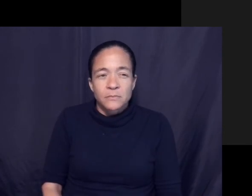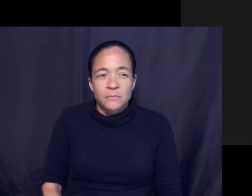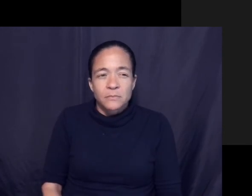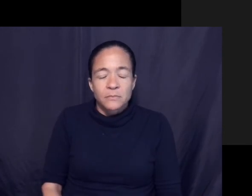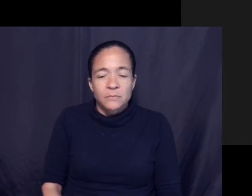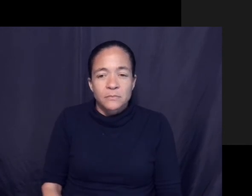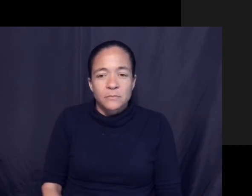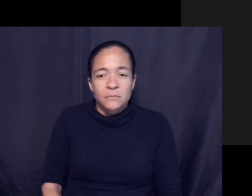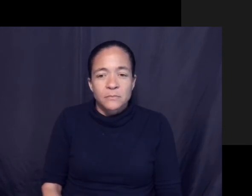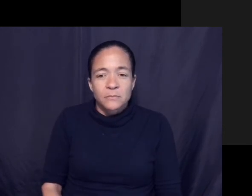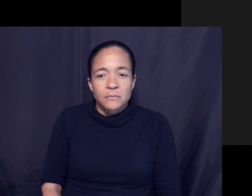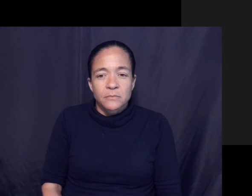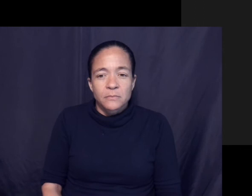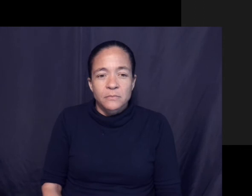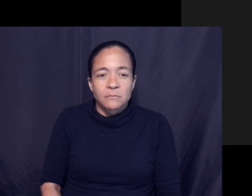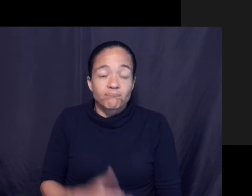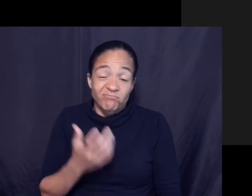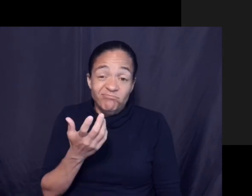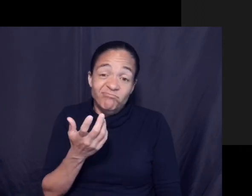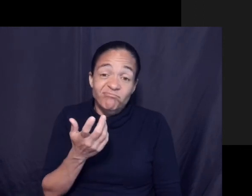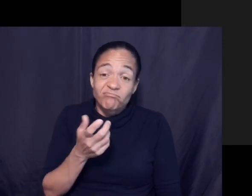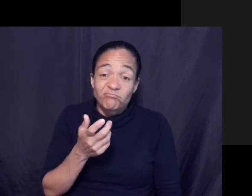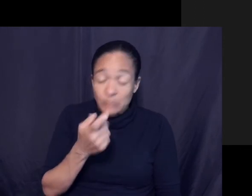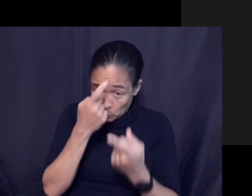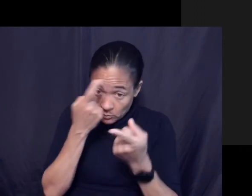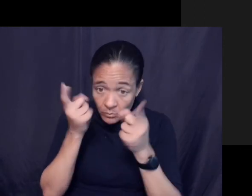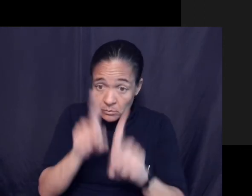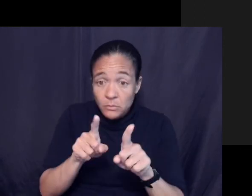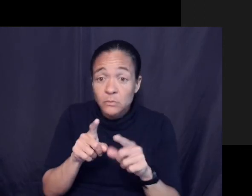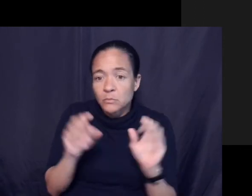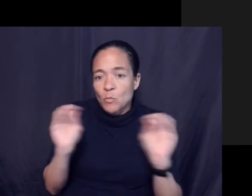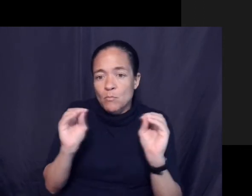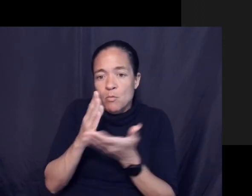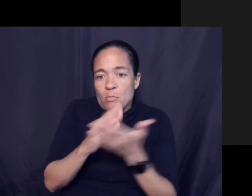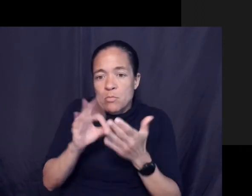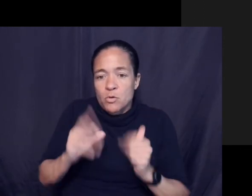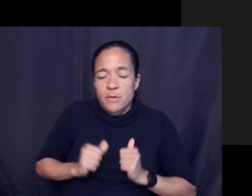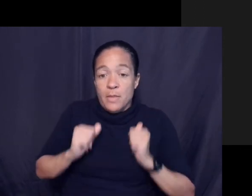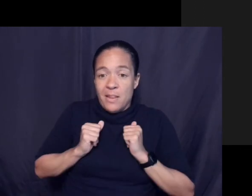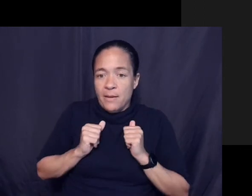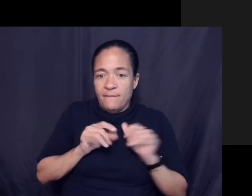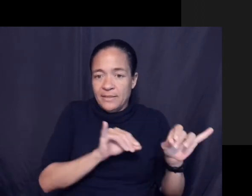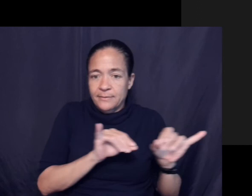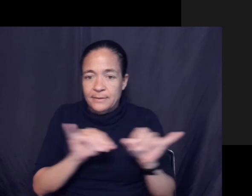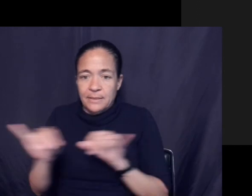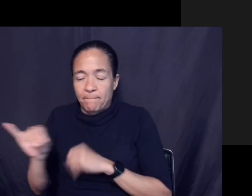Yes, there is no aspect of our lives that are the same. It's